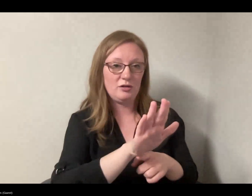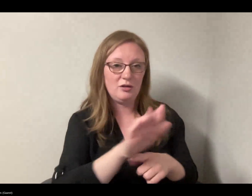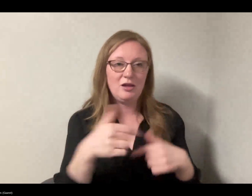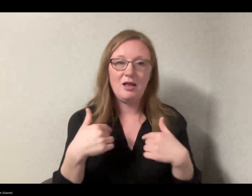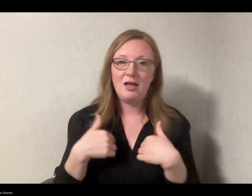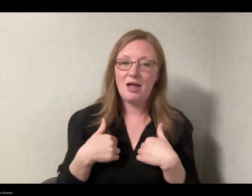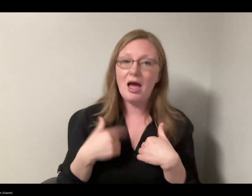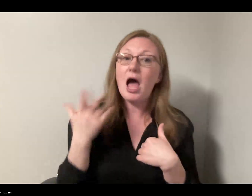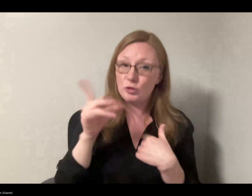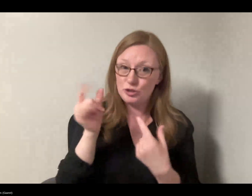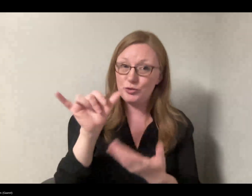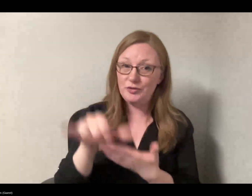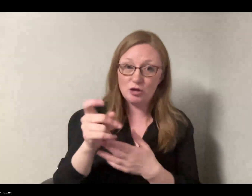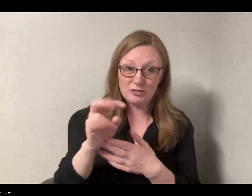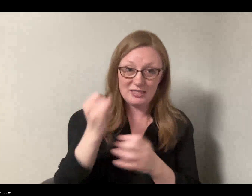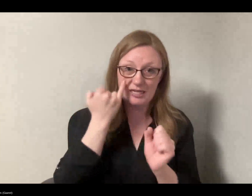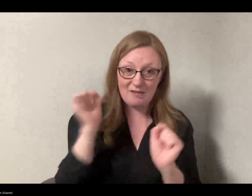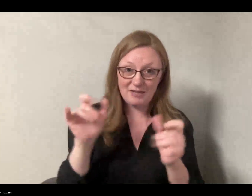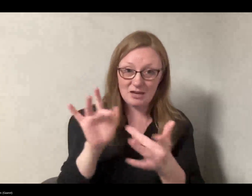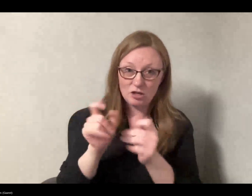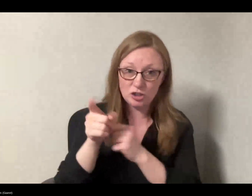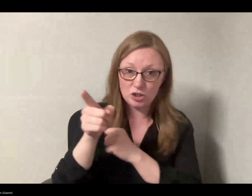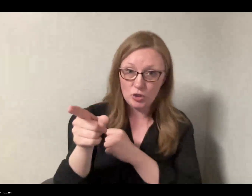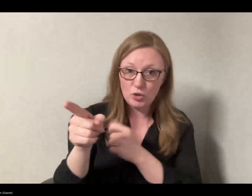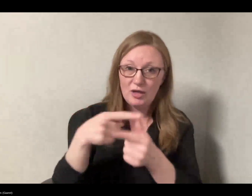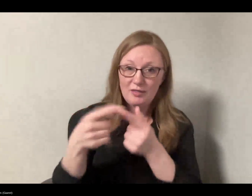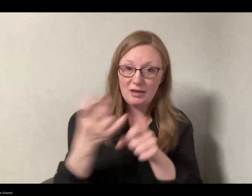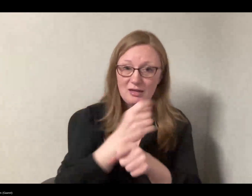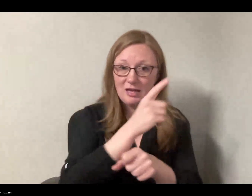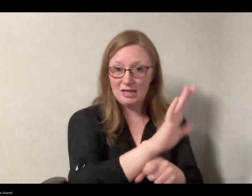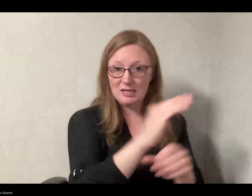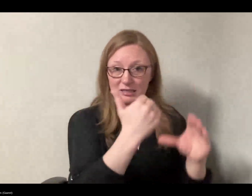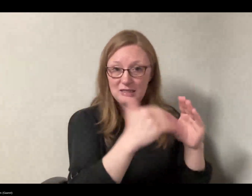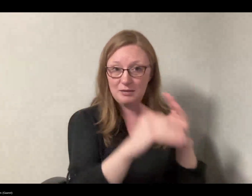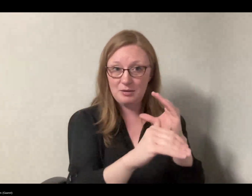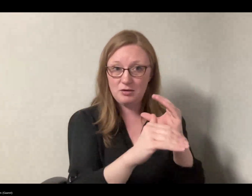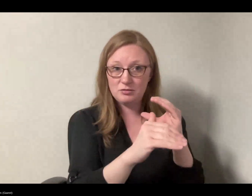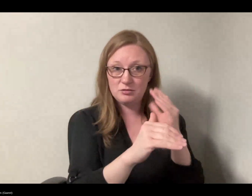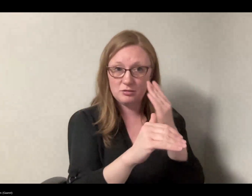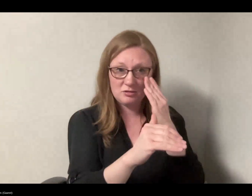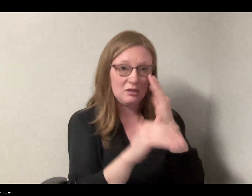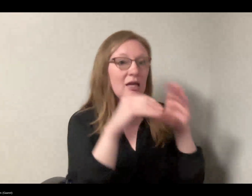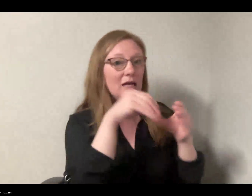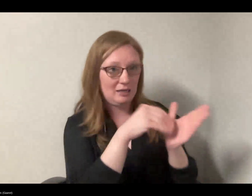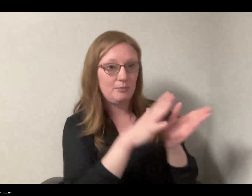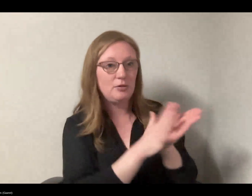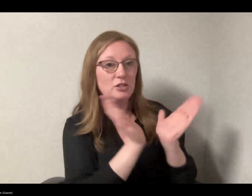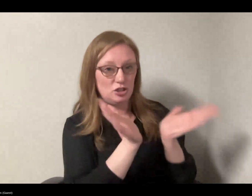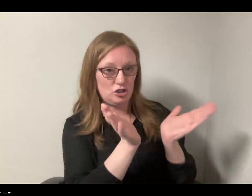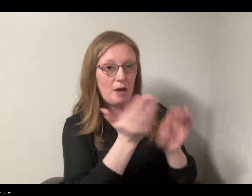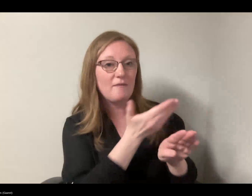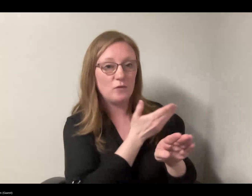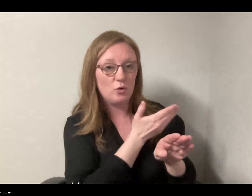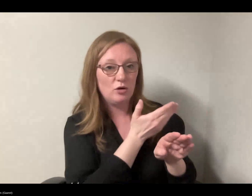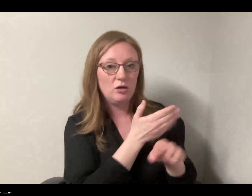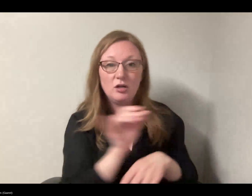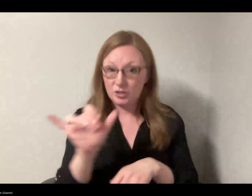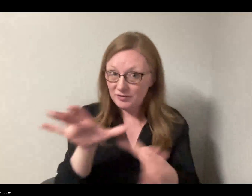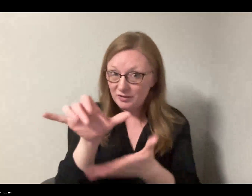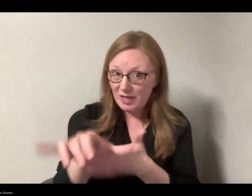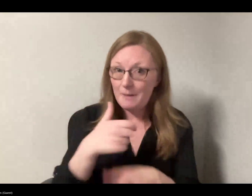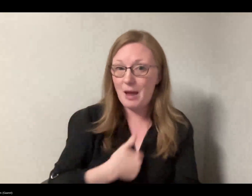I'll do that, Christine. If I can reach out and get Michael's email, I put it in the chat. Oh, did you?